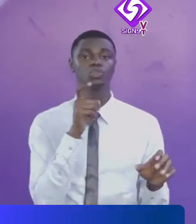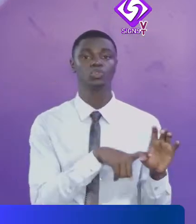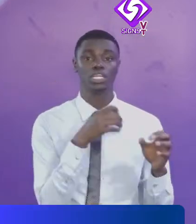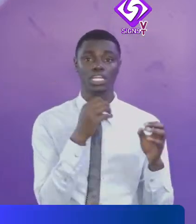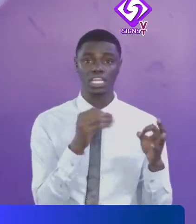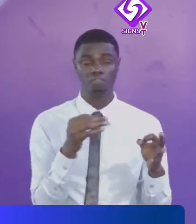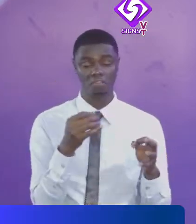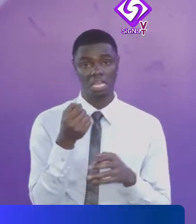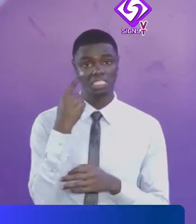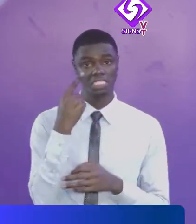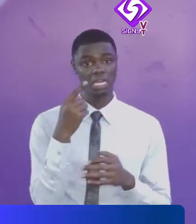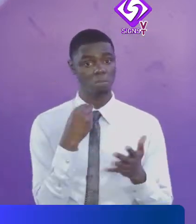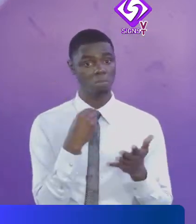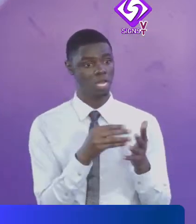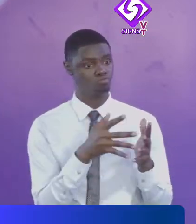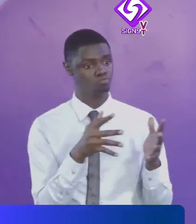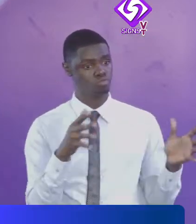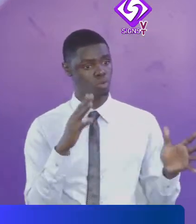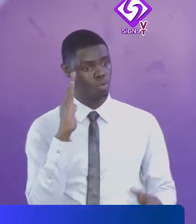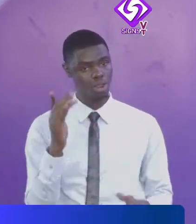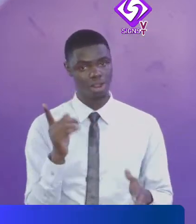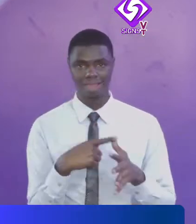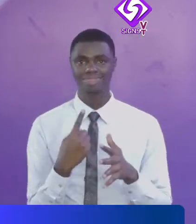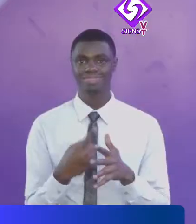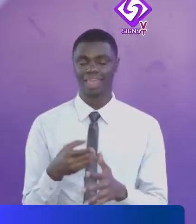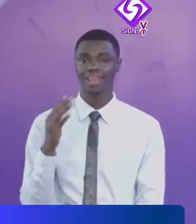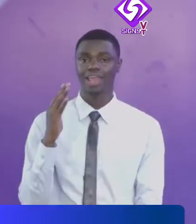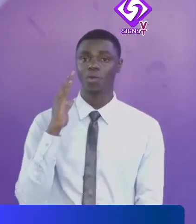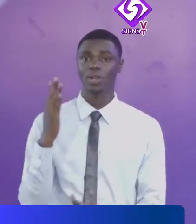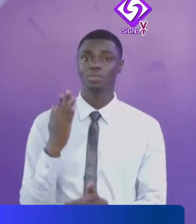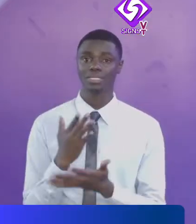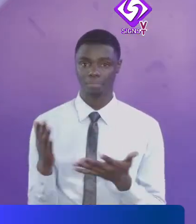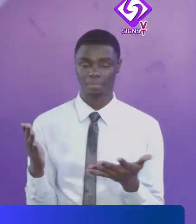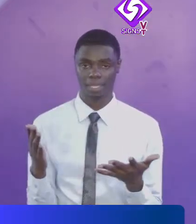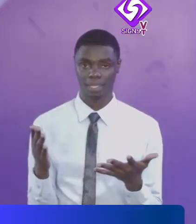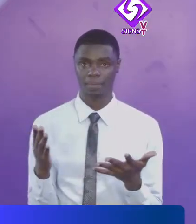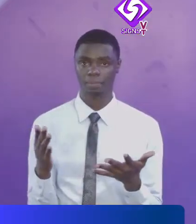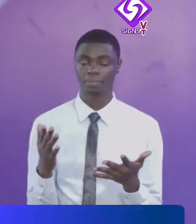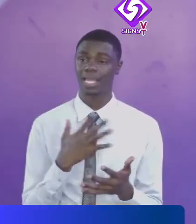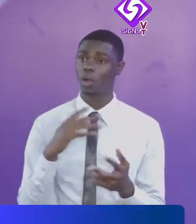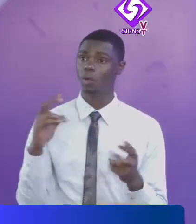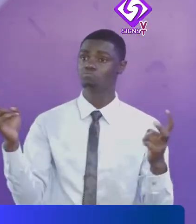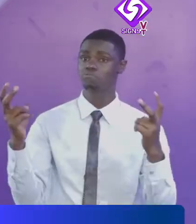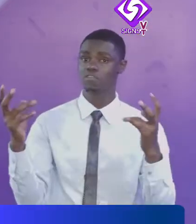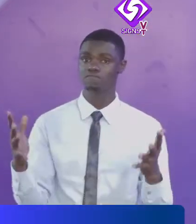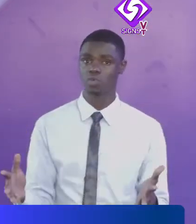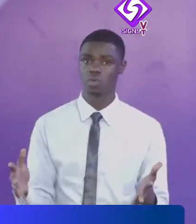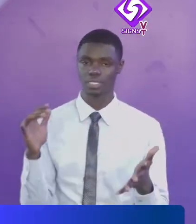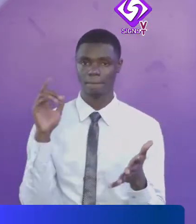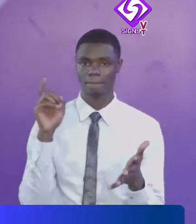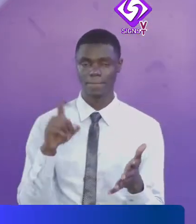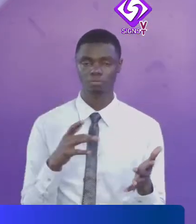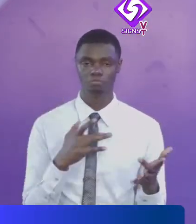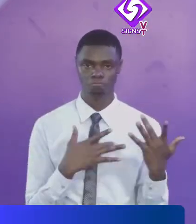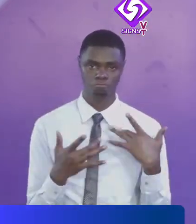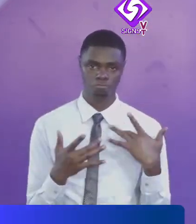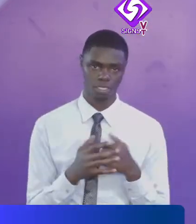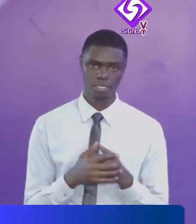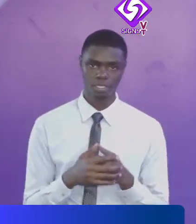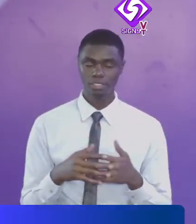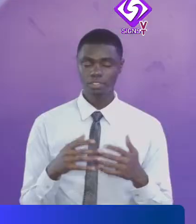my money is going to grow, then definitely it would be something that even our viewers should be able to consider.